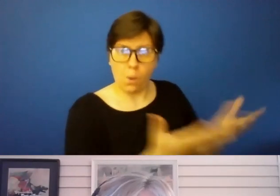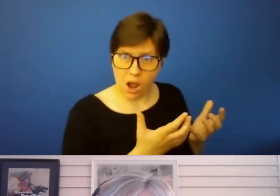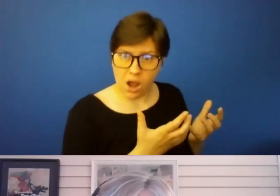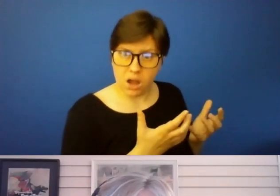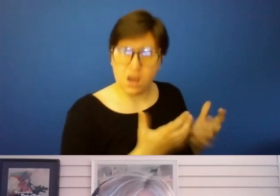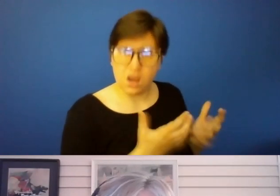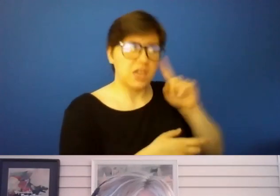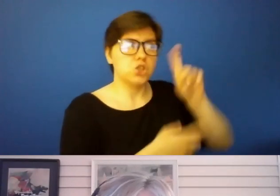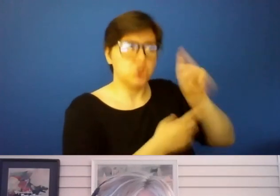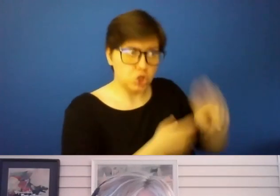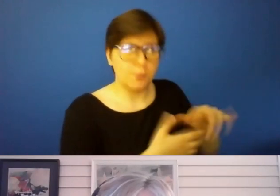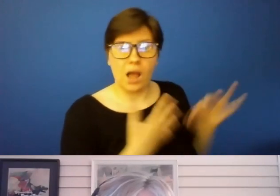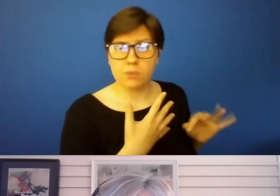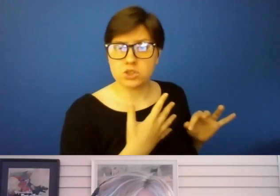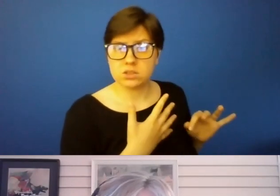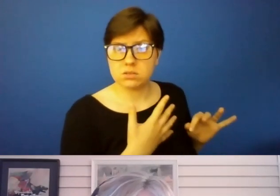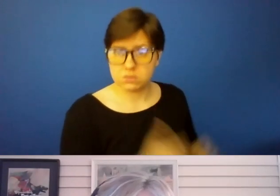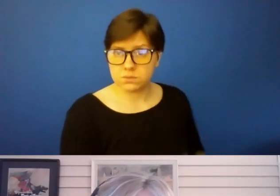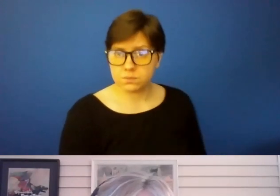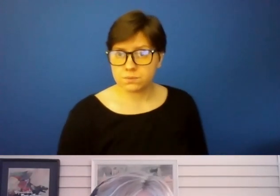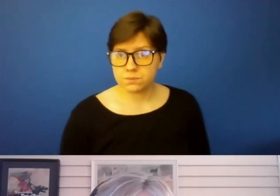think it should be an option.